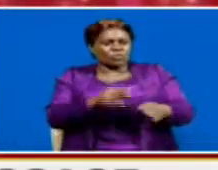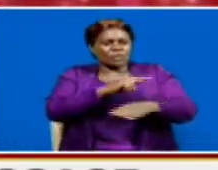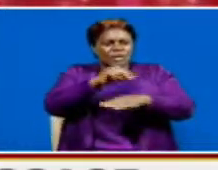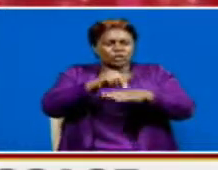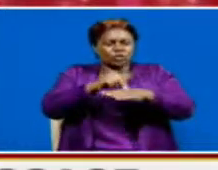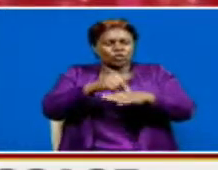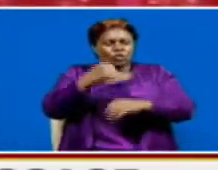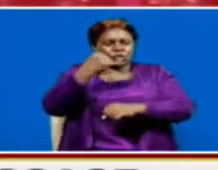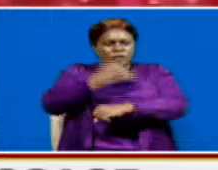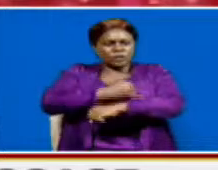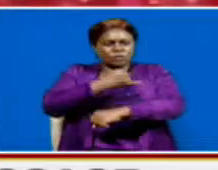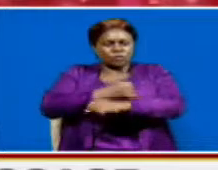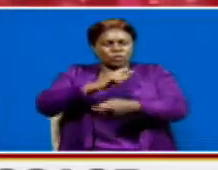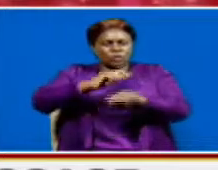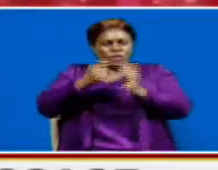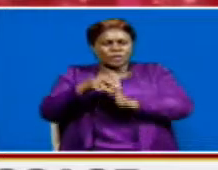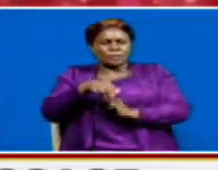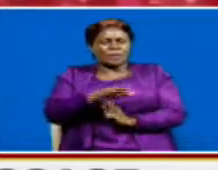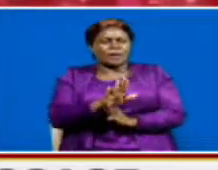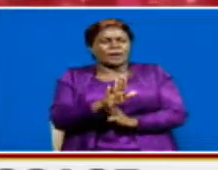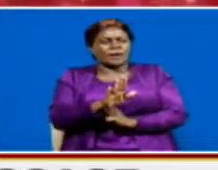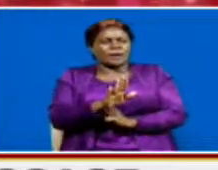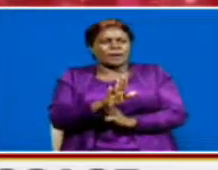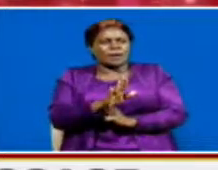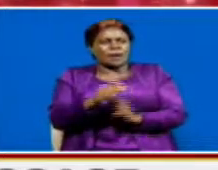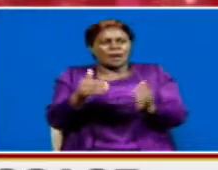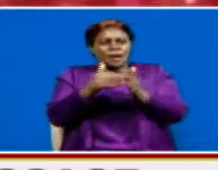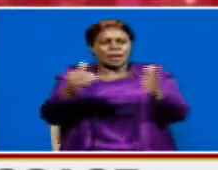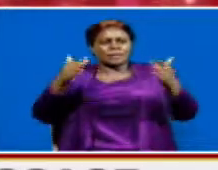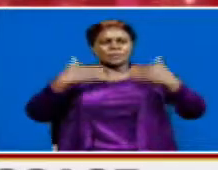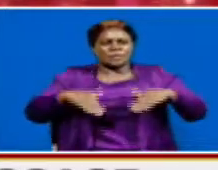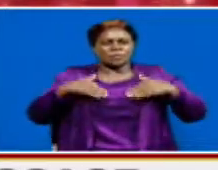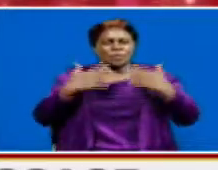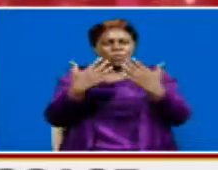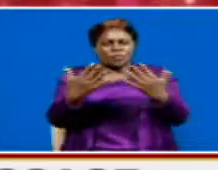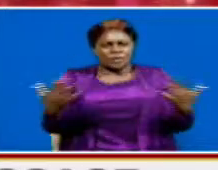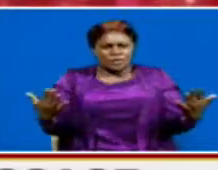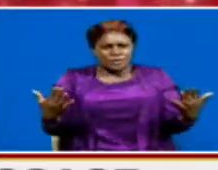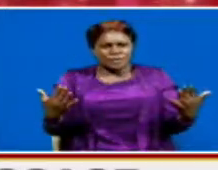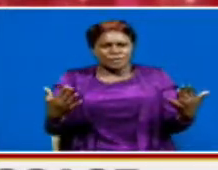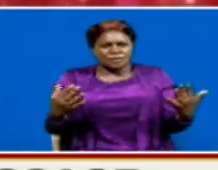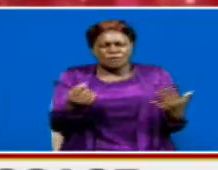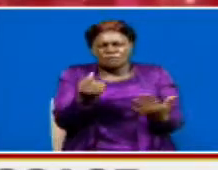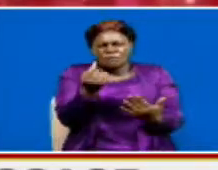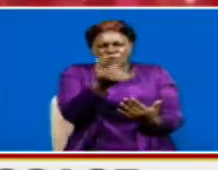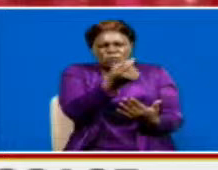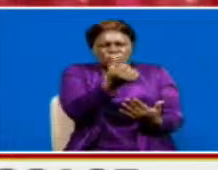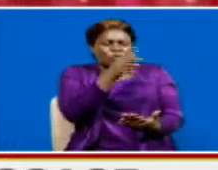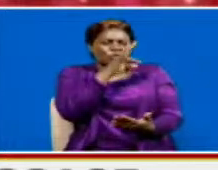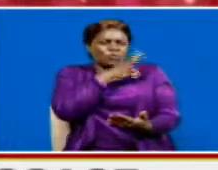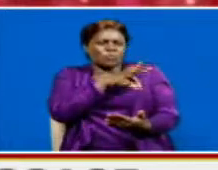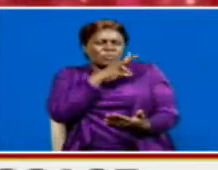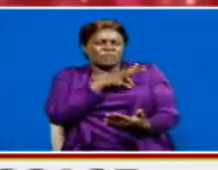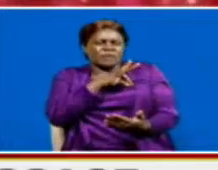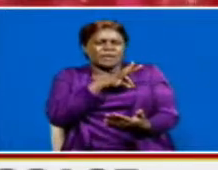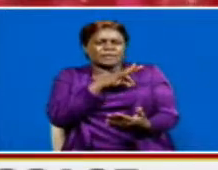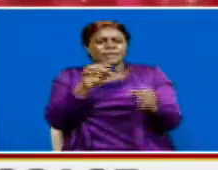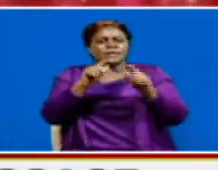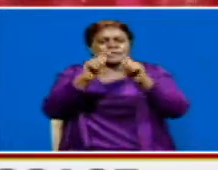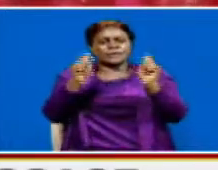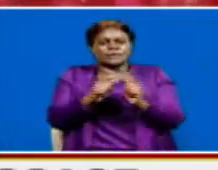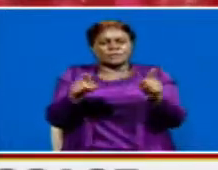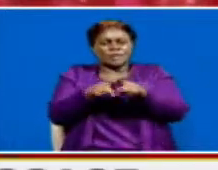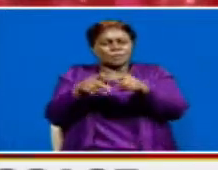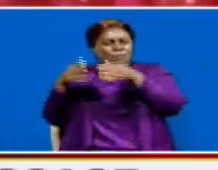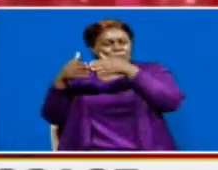institutions, turning them into anti-people weapons for a select privileged few and